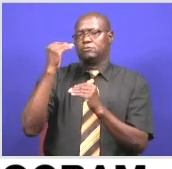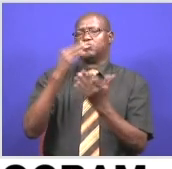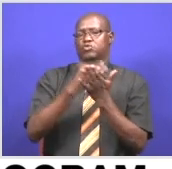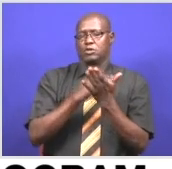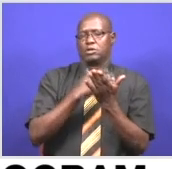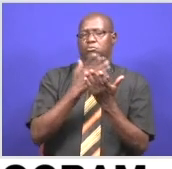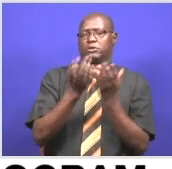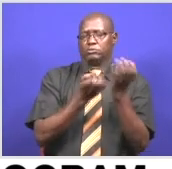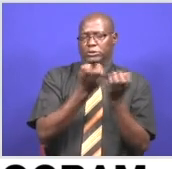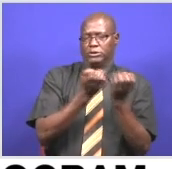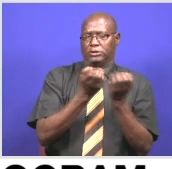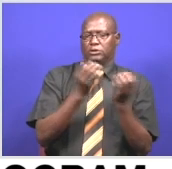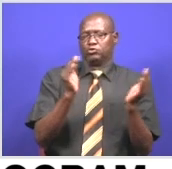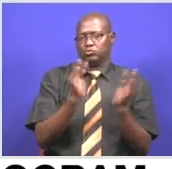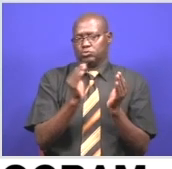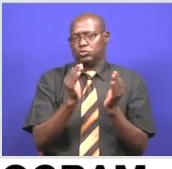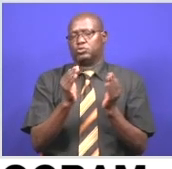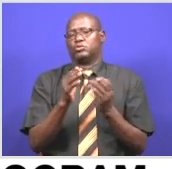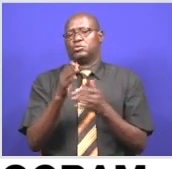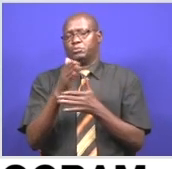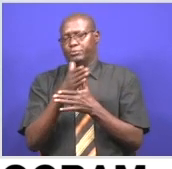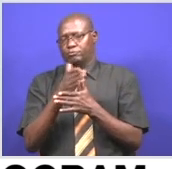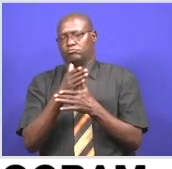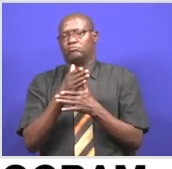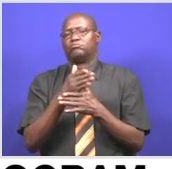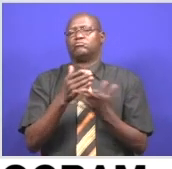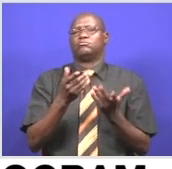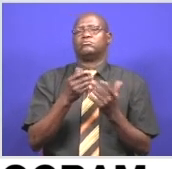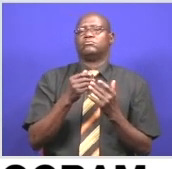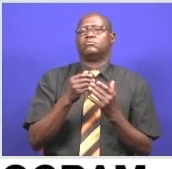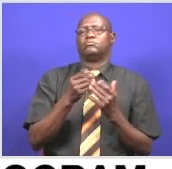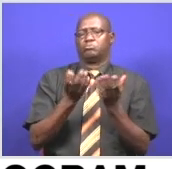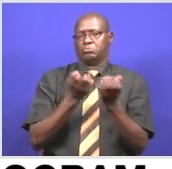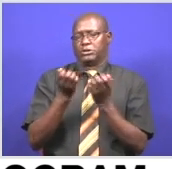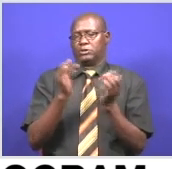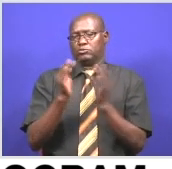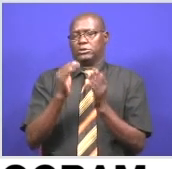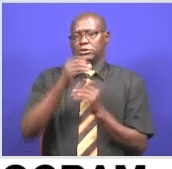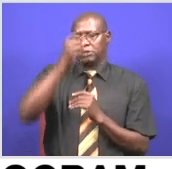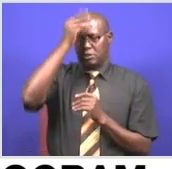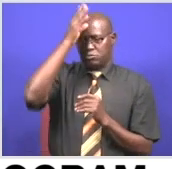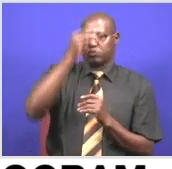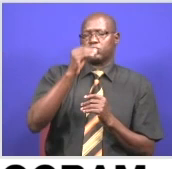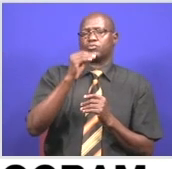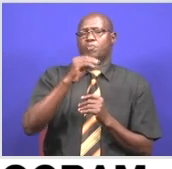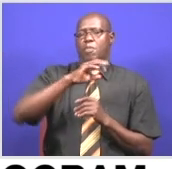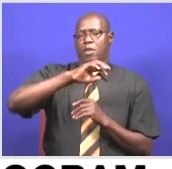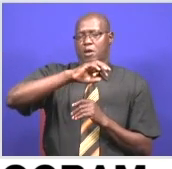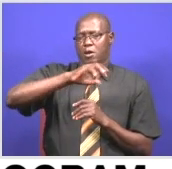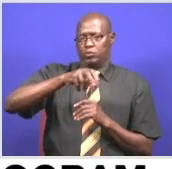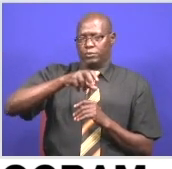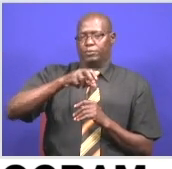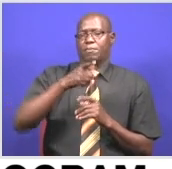small and medium enterprise business owners from Gatongora Ward in Kiambu County. Now, this program is being conducted